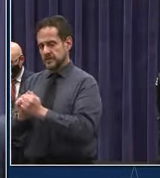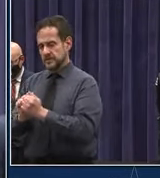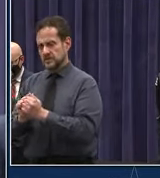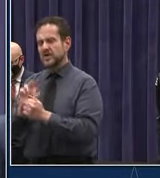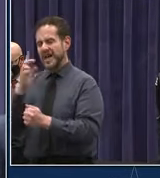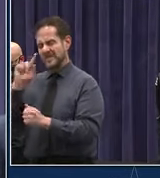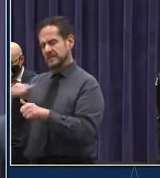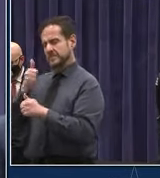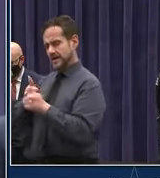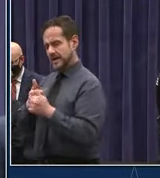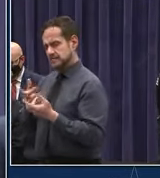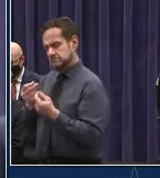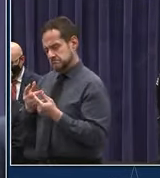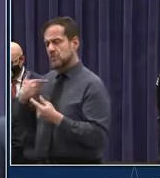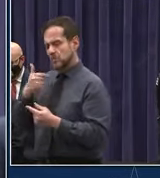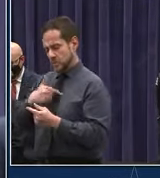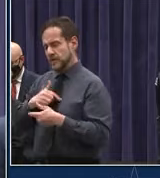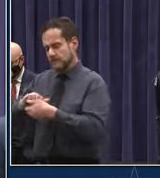help